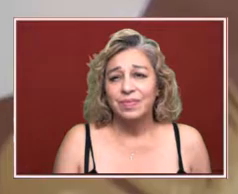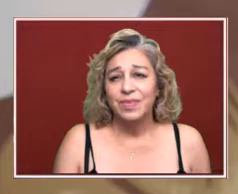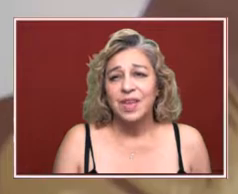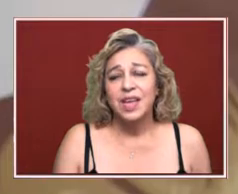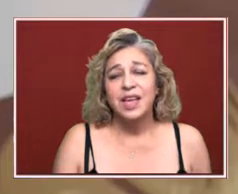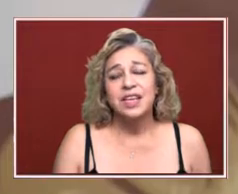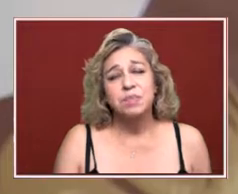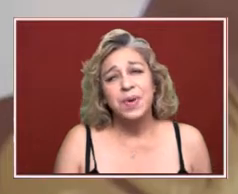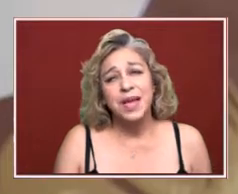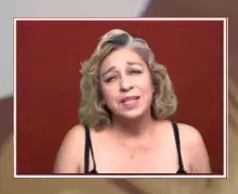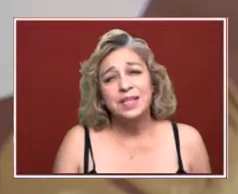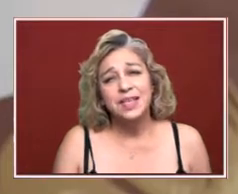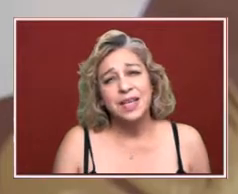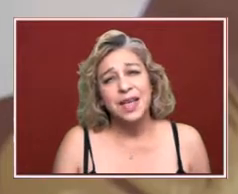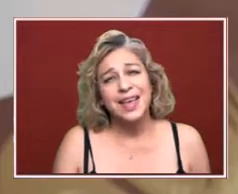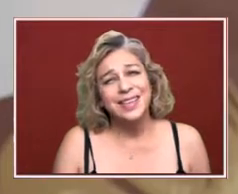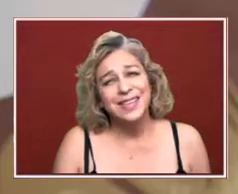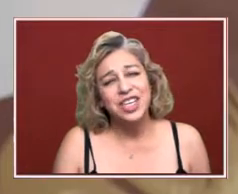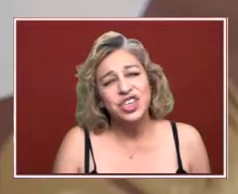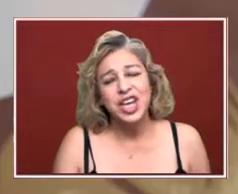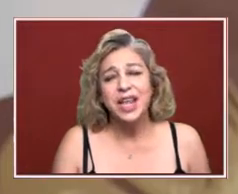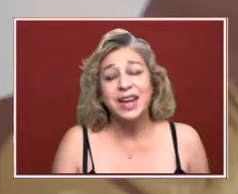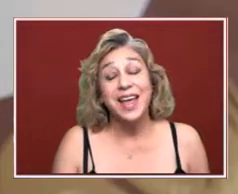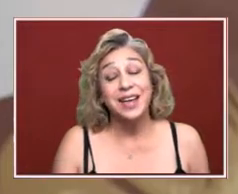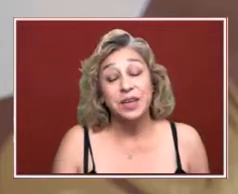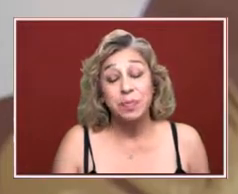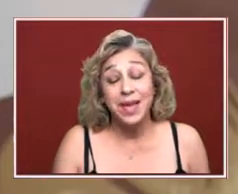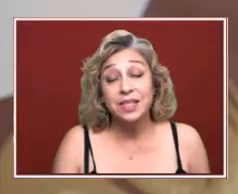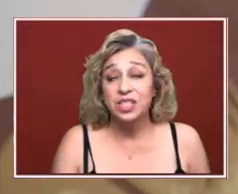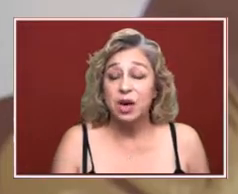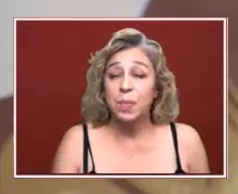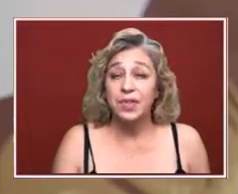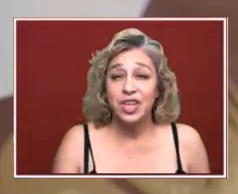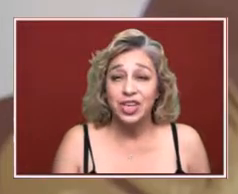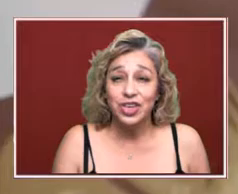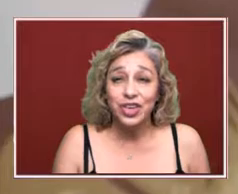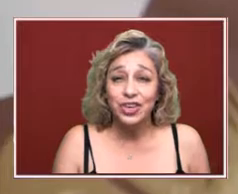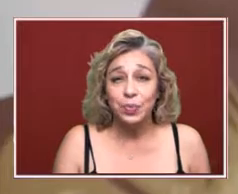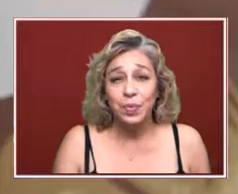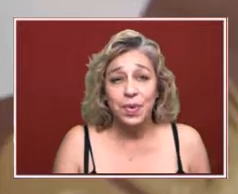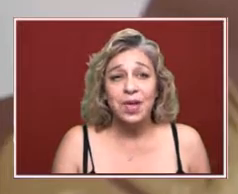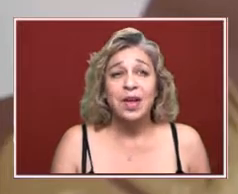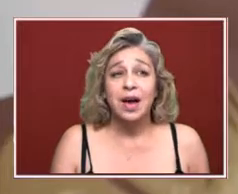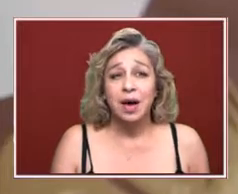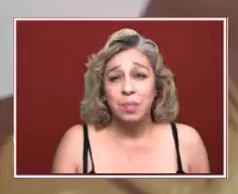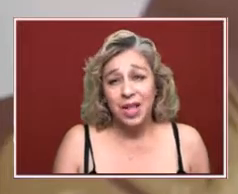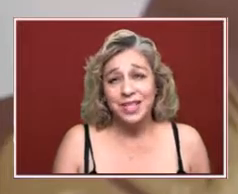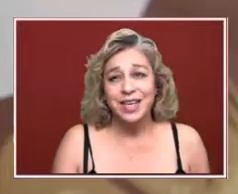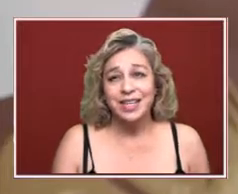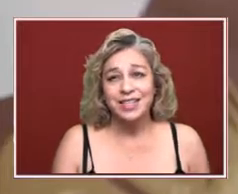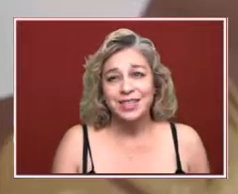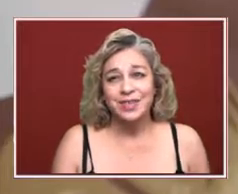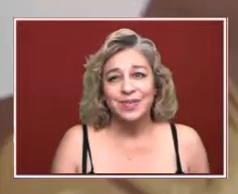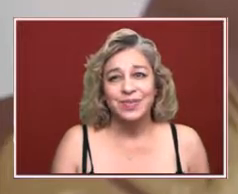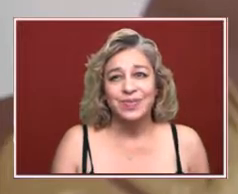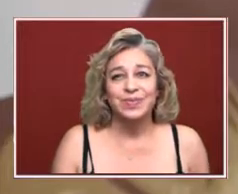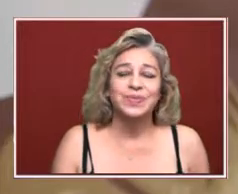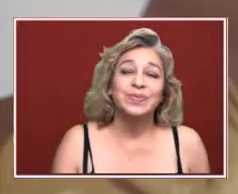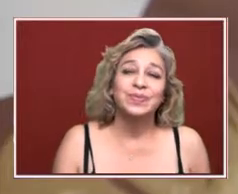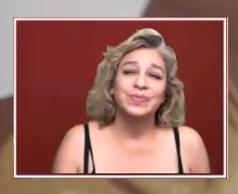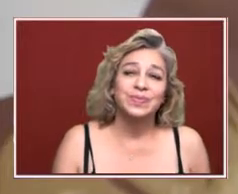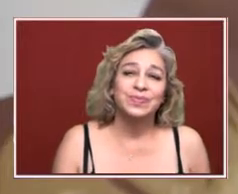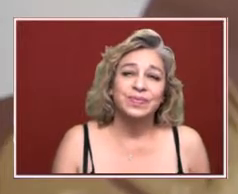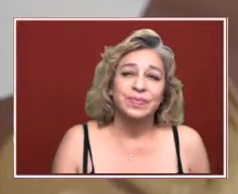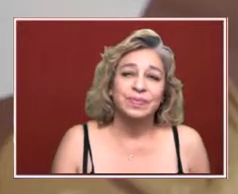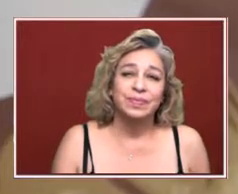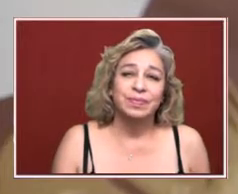interior. Depends as is initiated and depends upon the internal politics.